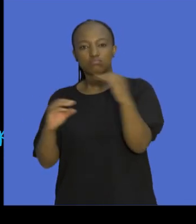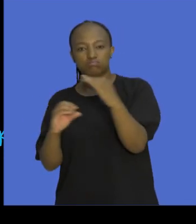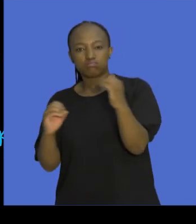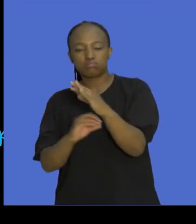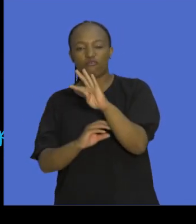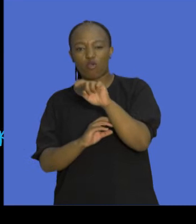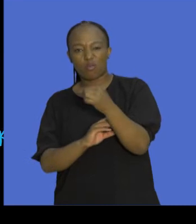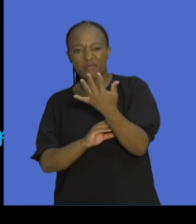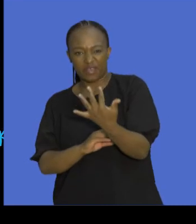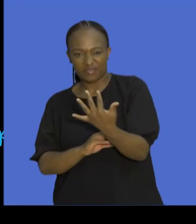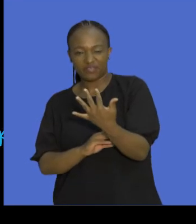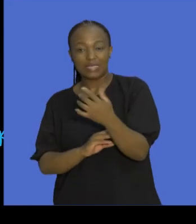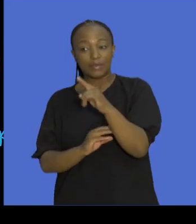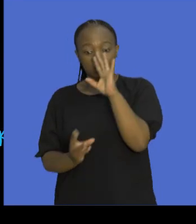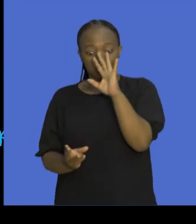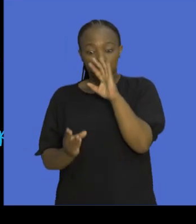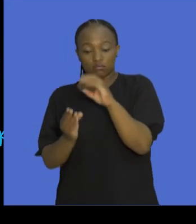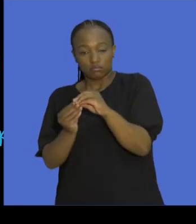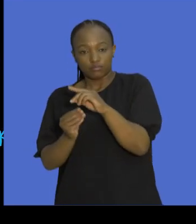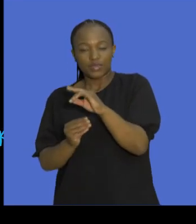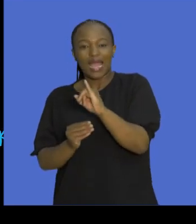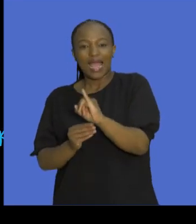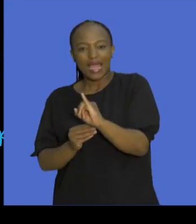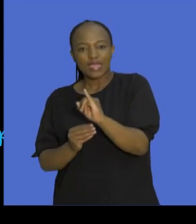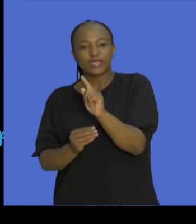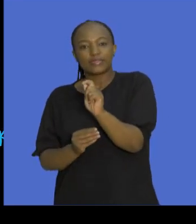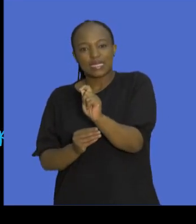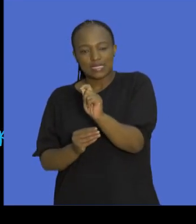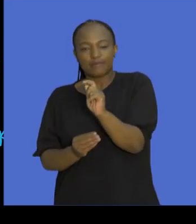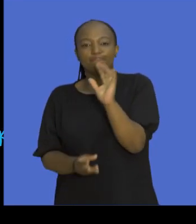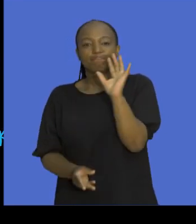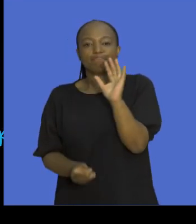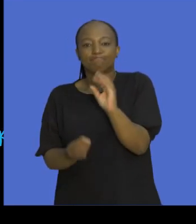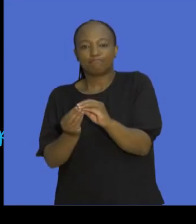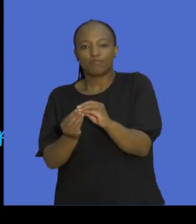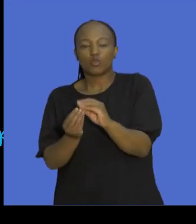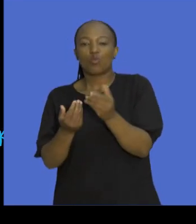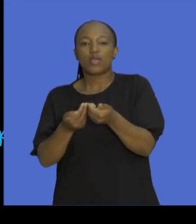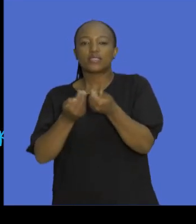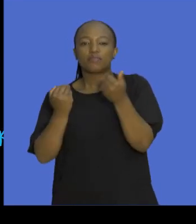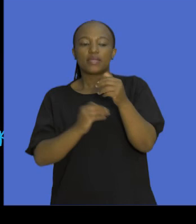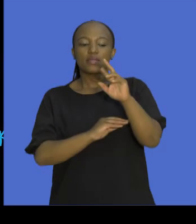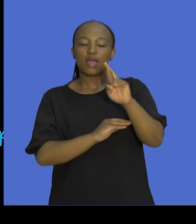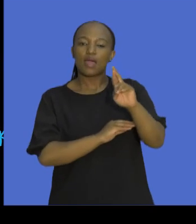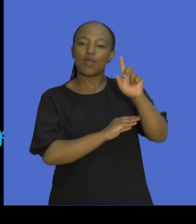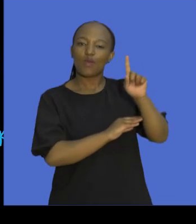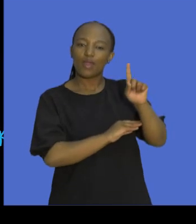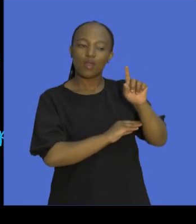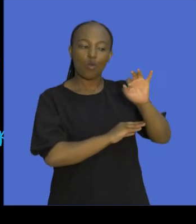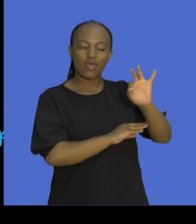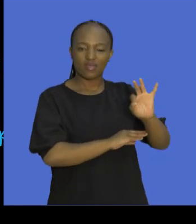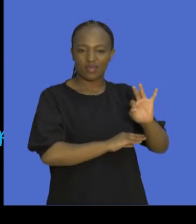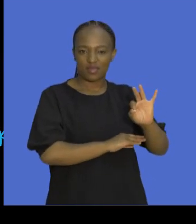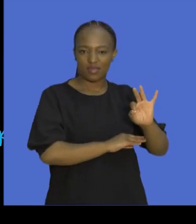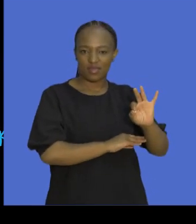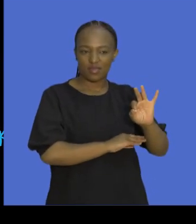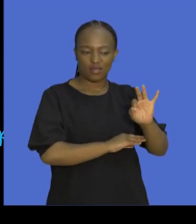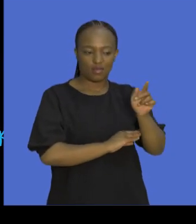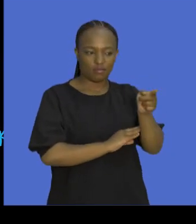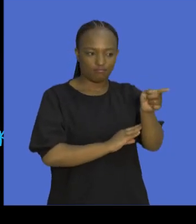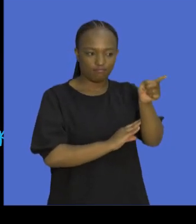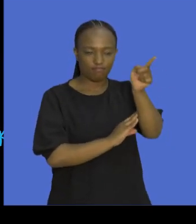okay? Now, that total current is split between R1, which is 3 amperes,